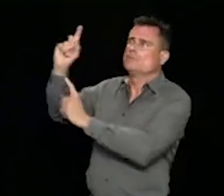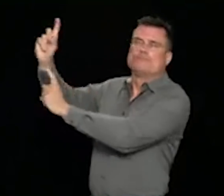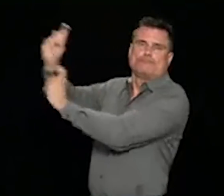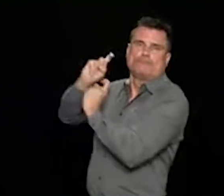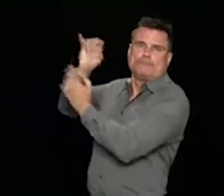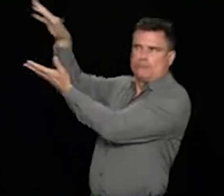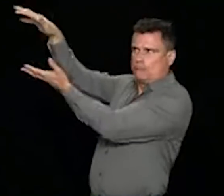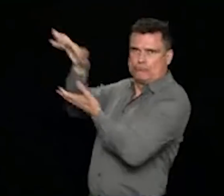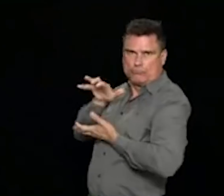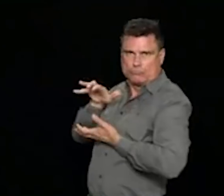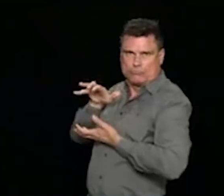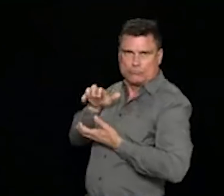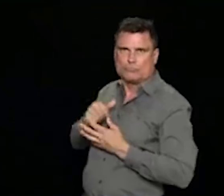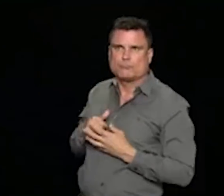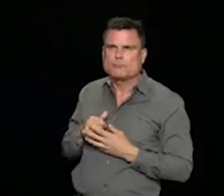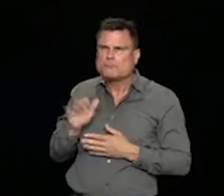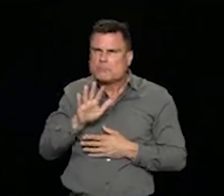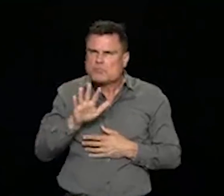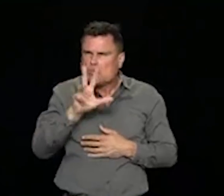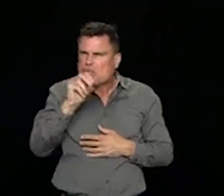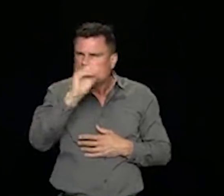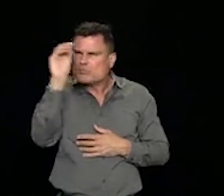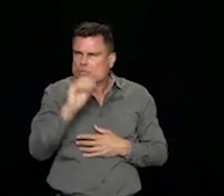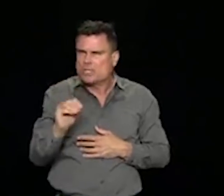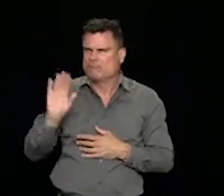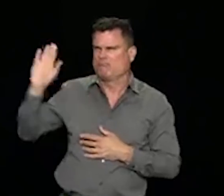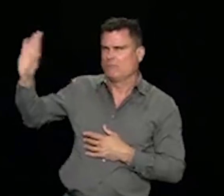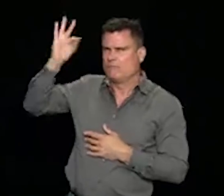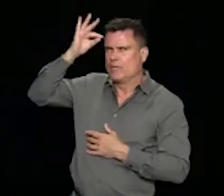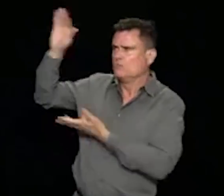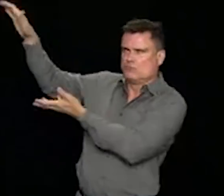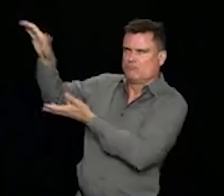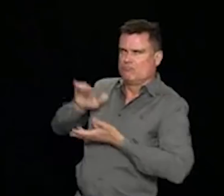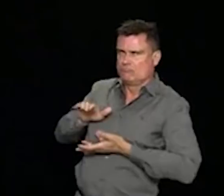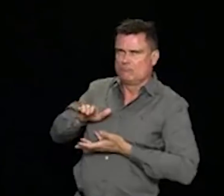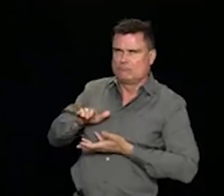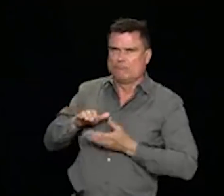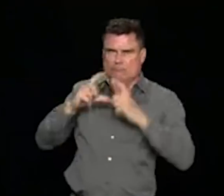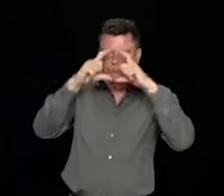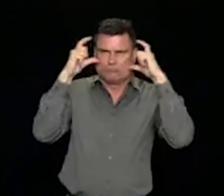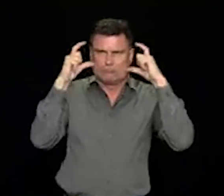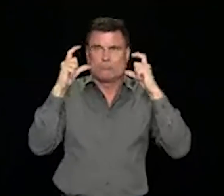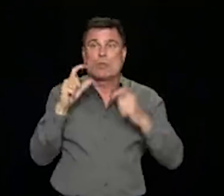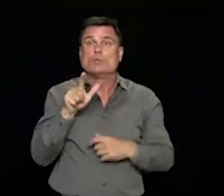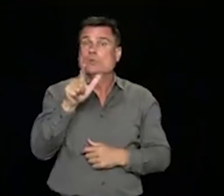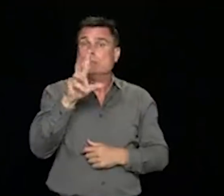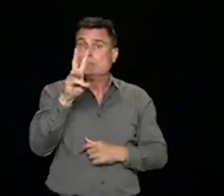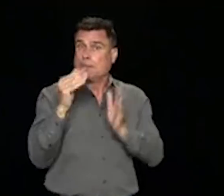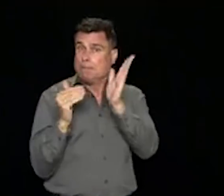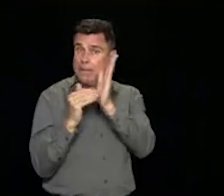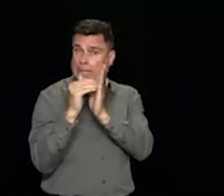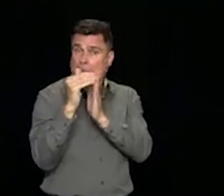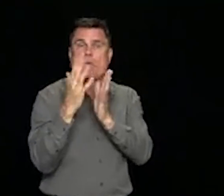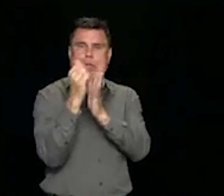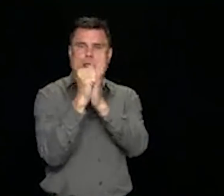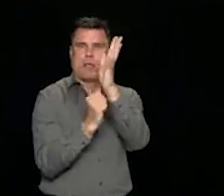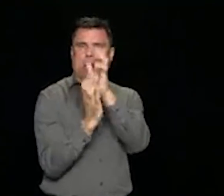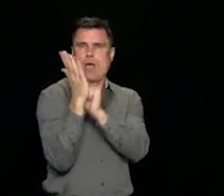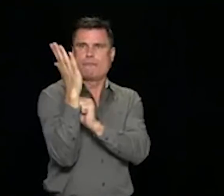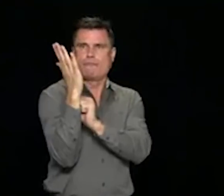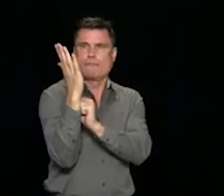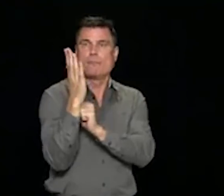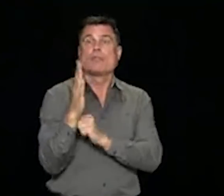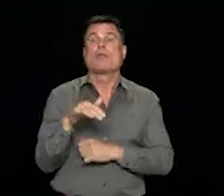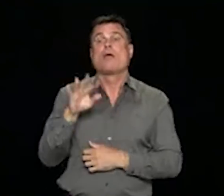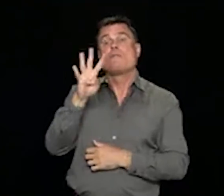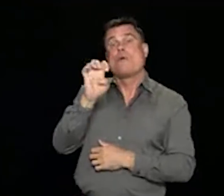bulk procurement. That's 30.53%. Approximately 26 million pairs of gloves. 440,000 of